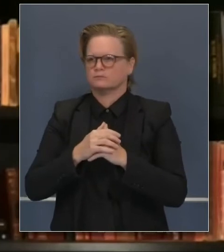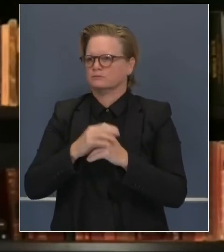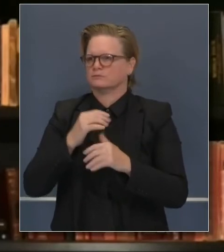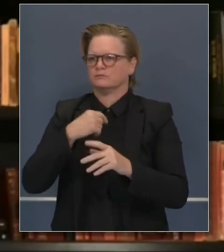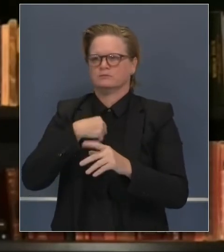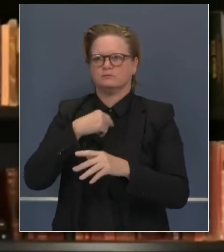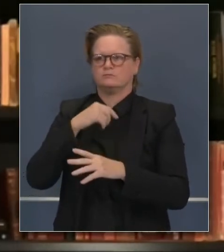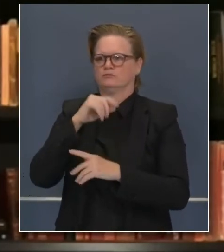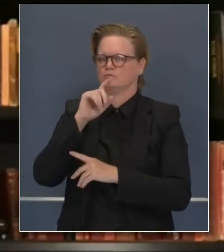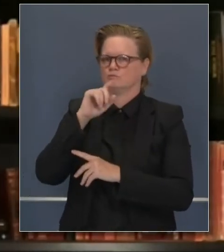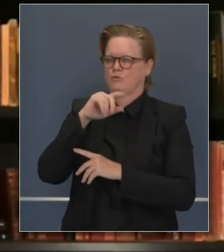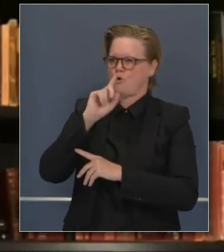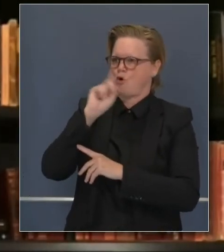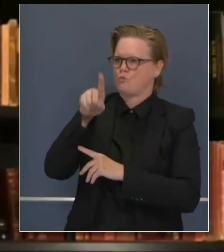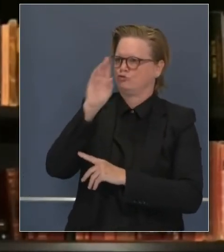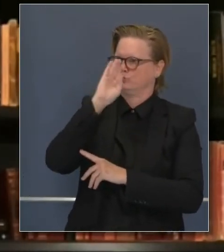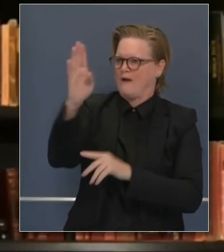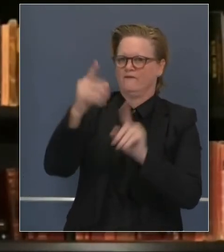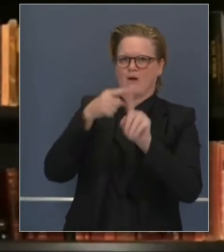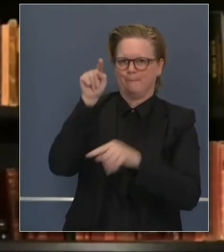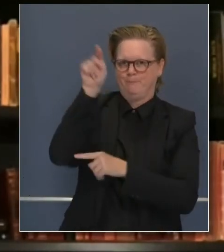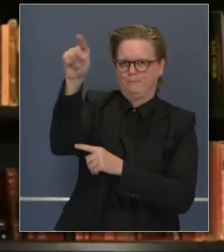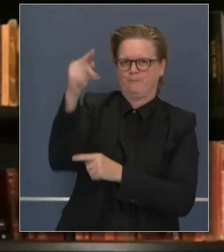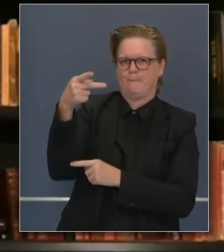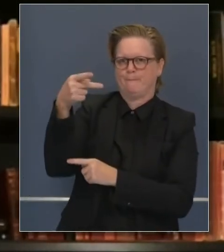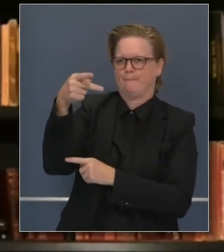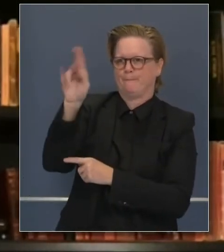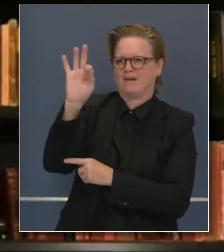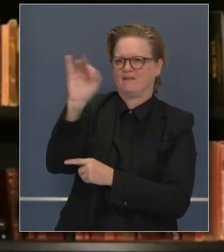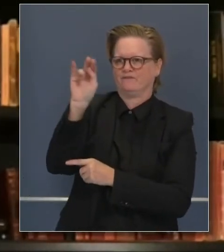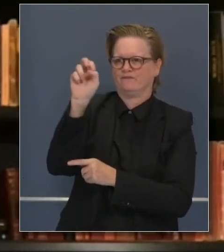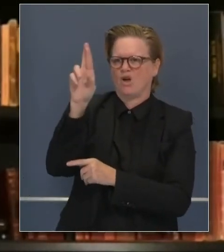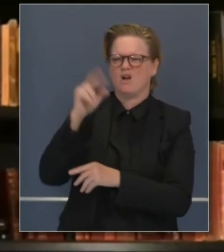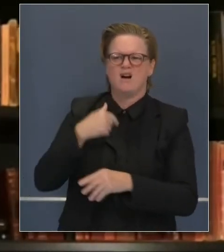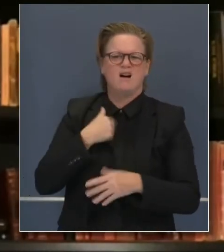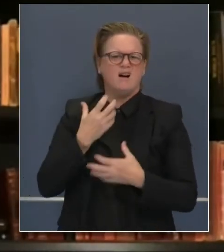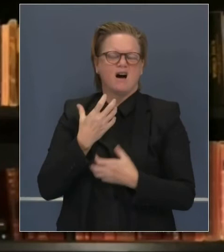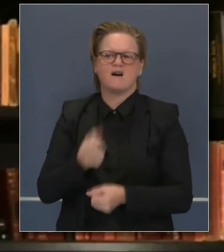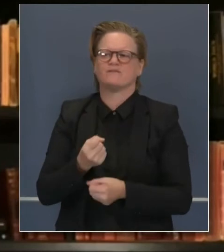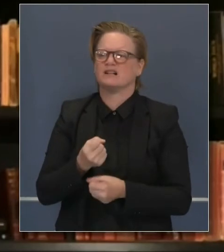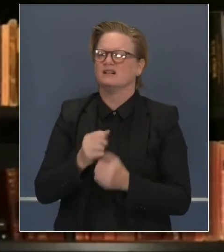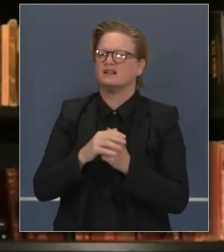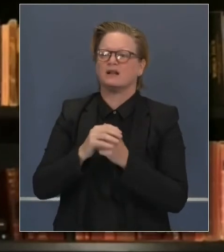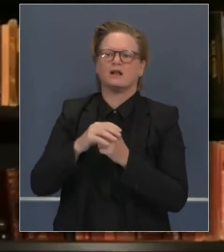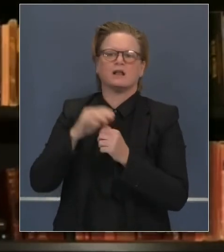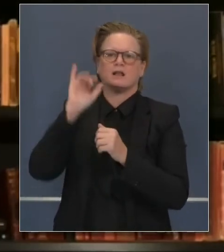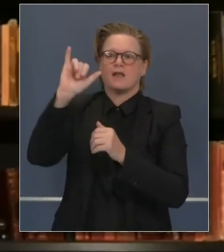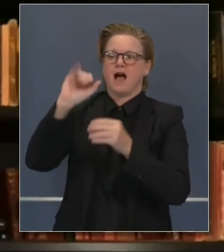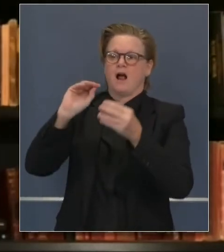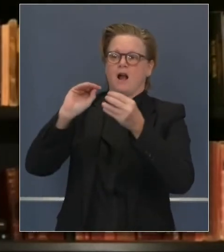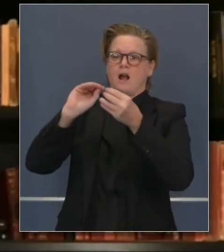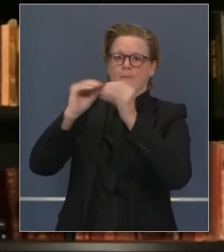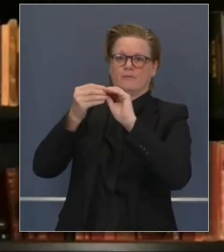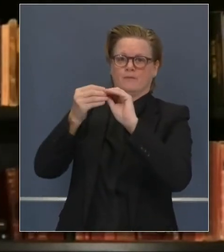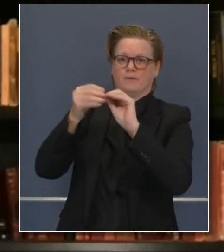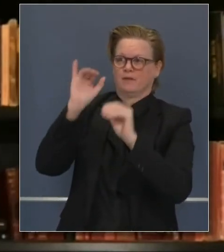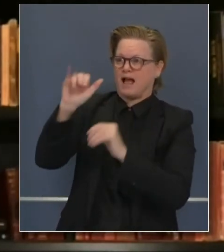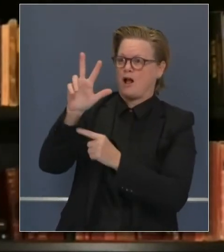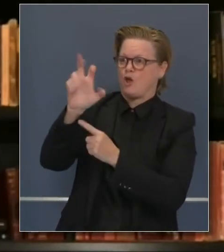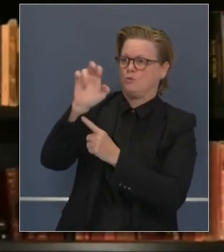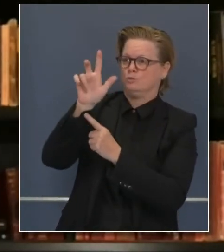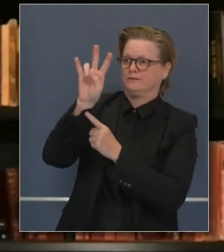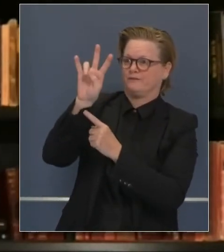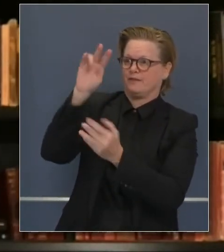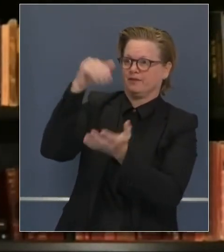727,600 doses will be made available. You're absolutely right, and shouldn't surprise you to hear this from me. I think I implied